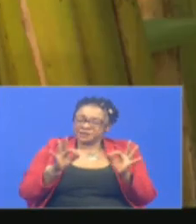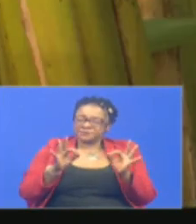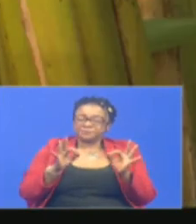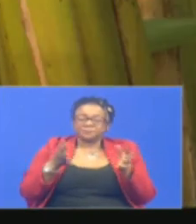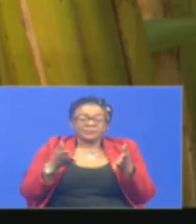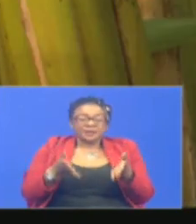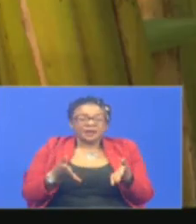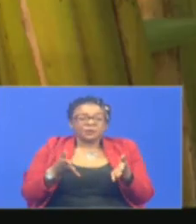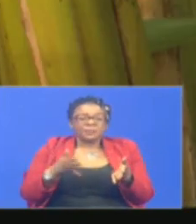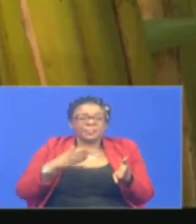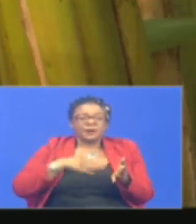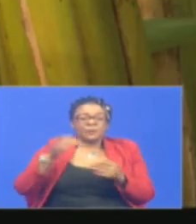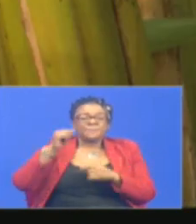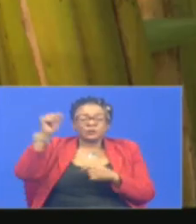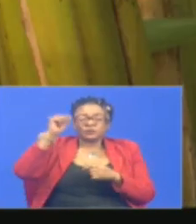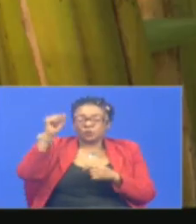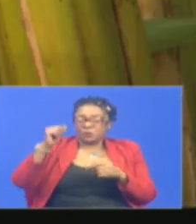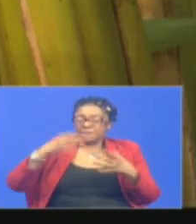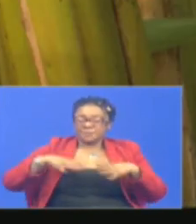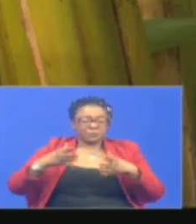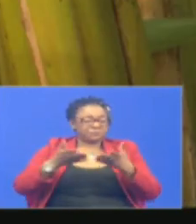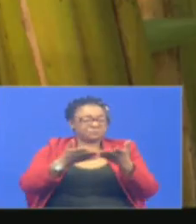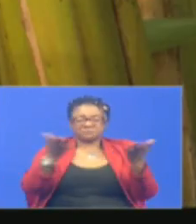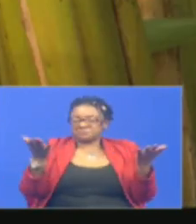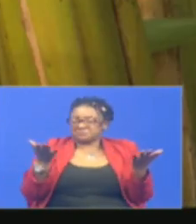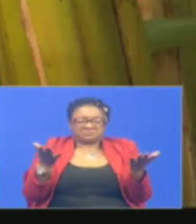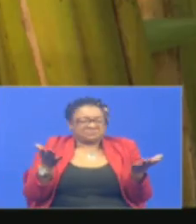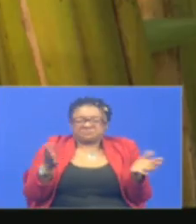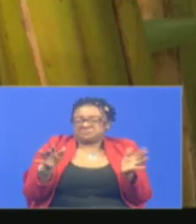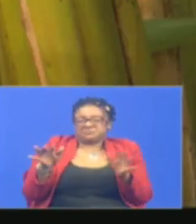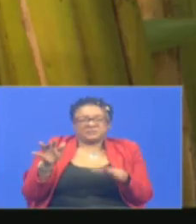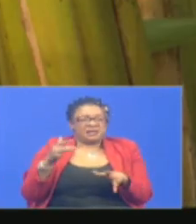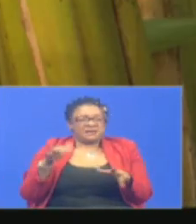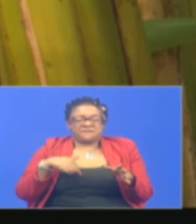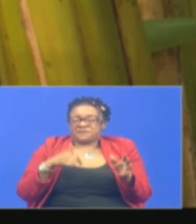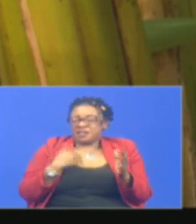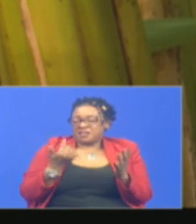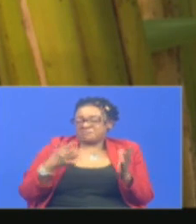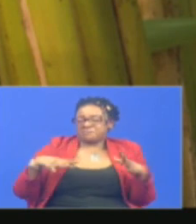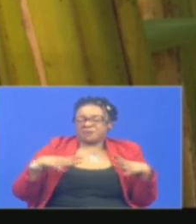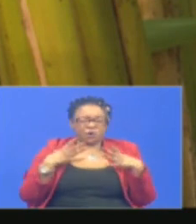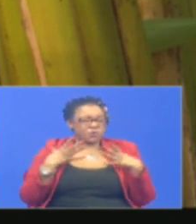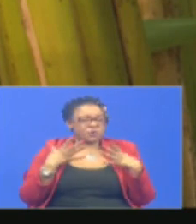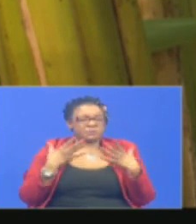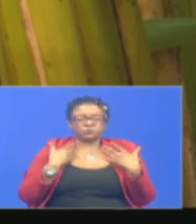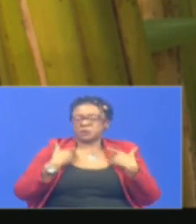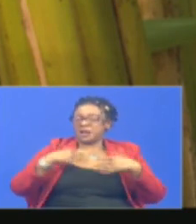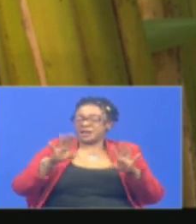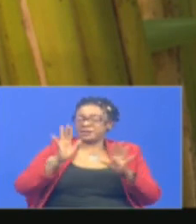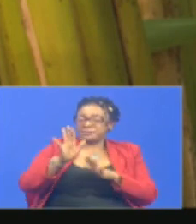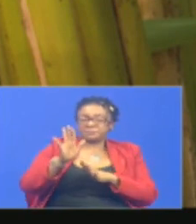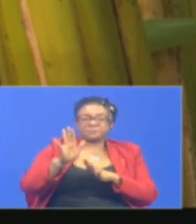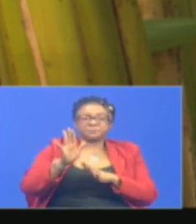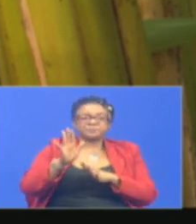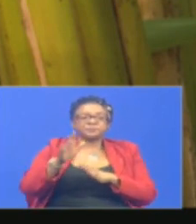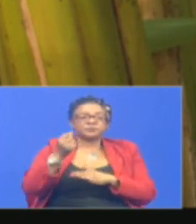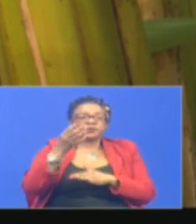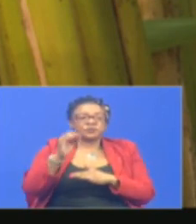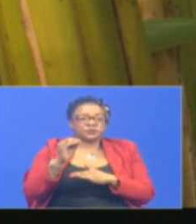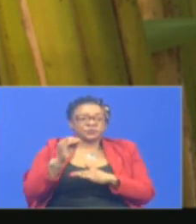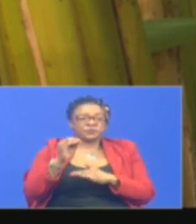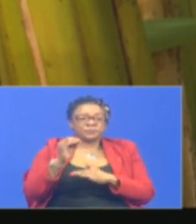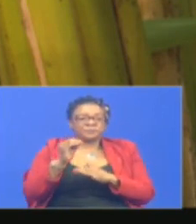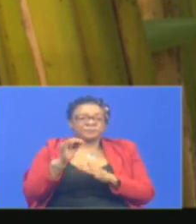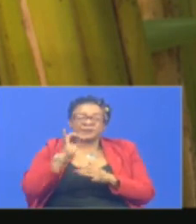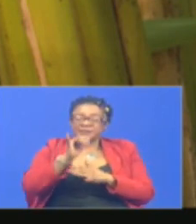our political class are very touchy-feely about you not liking them, you know? So it's a case of,